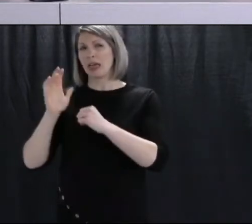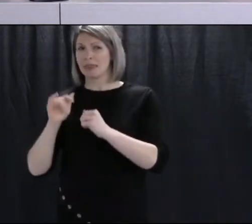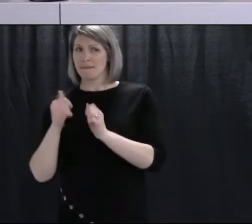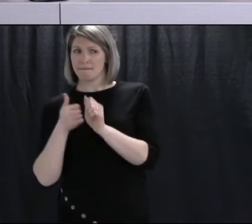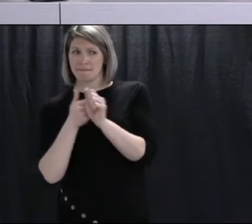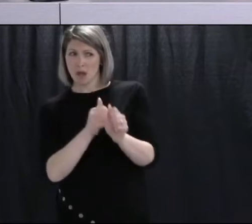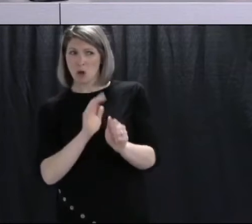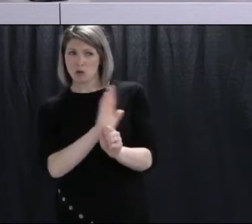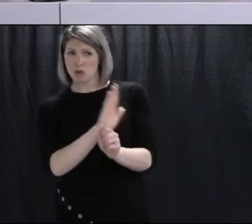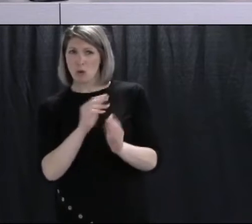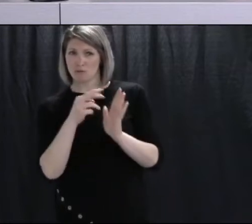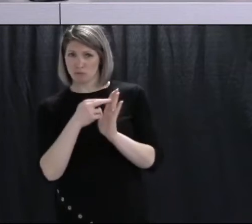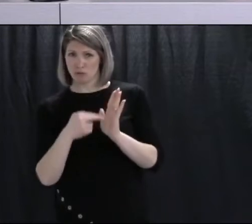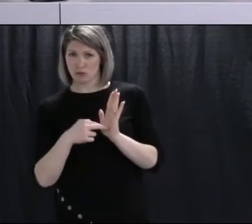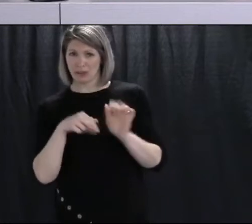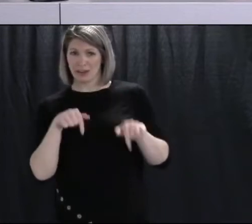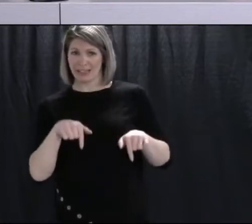for workers in this province?